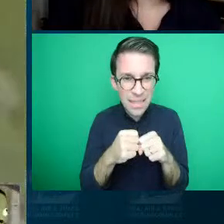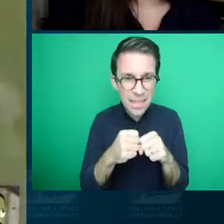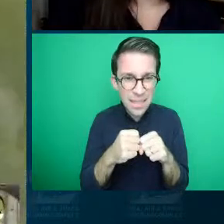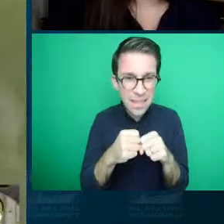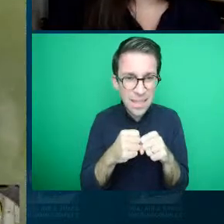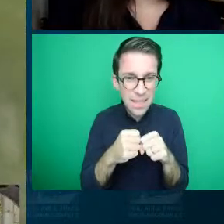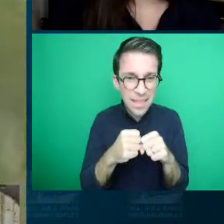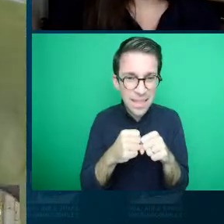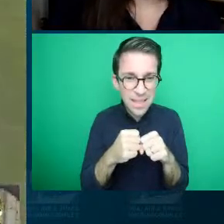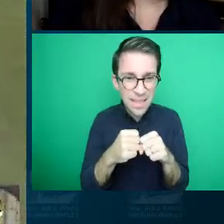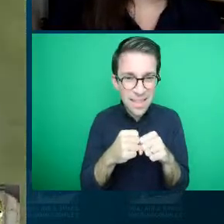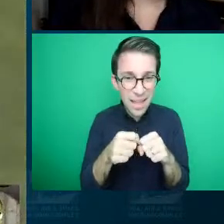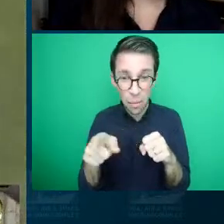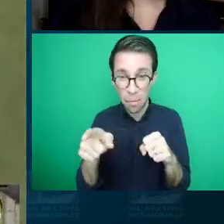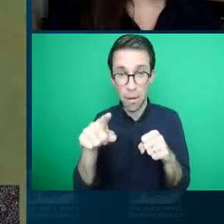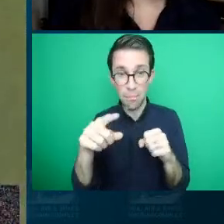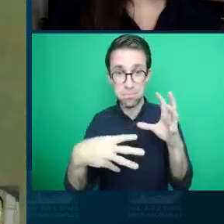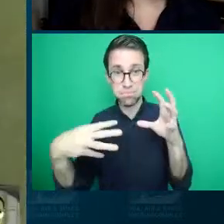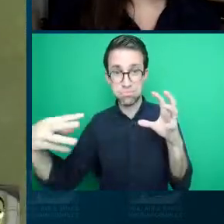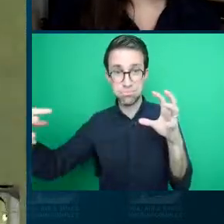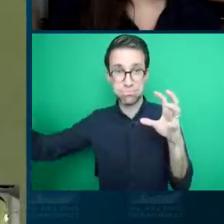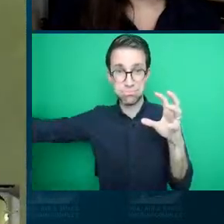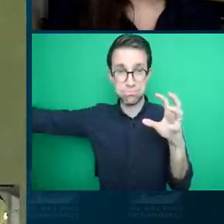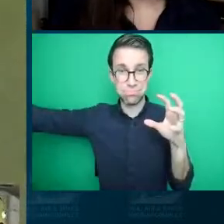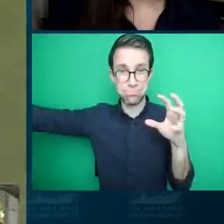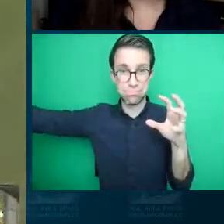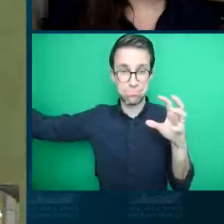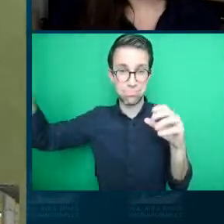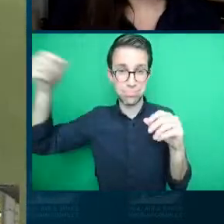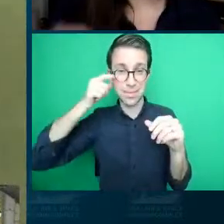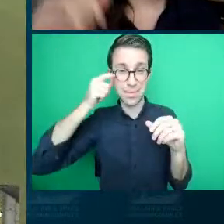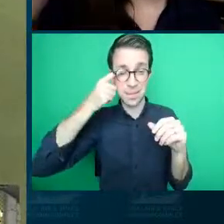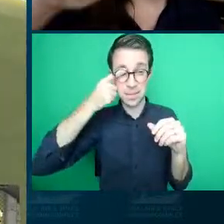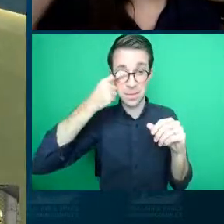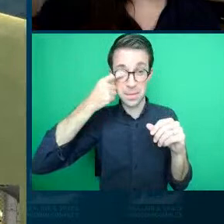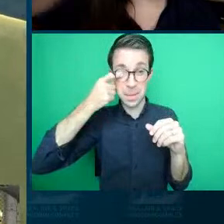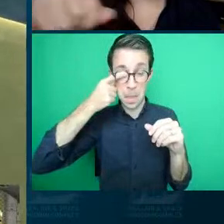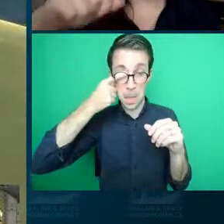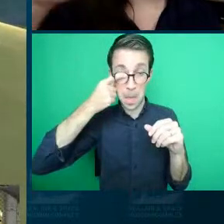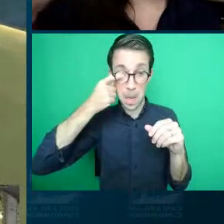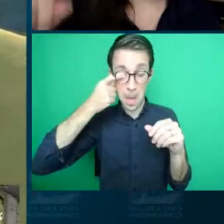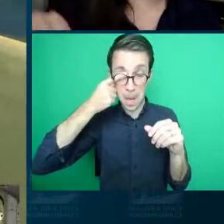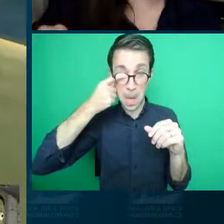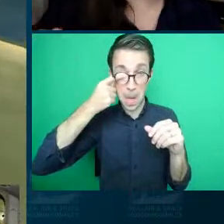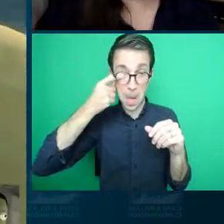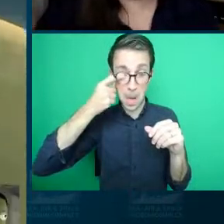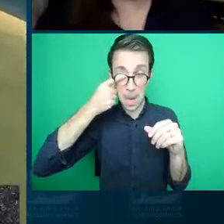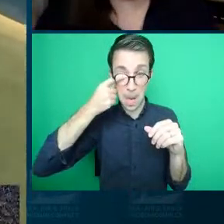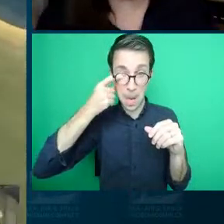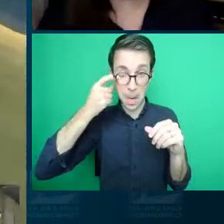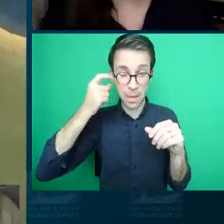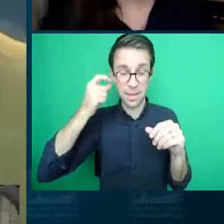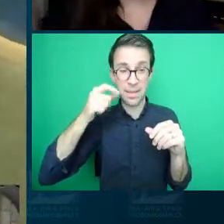I don't know where that piece is going. I don't think that was... That's the runway!